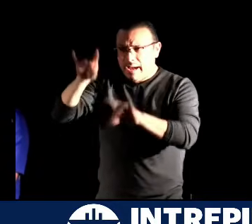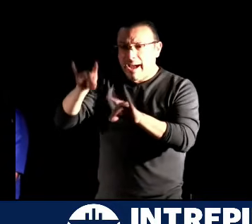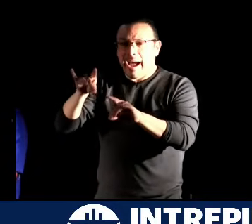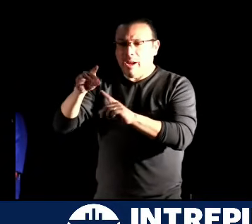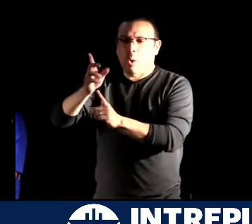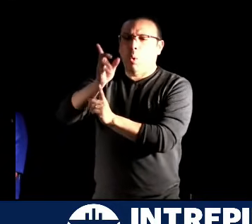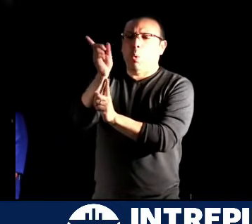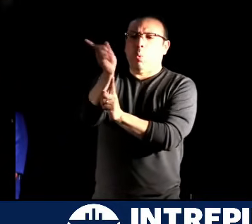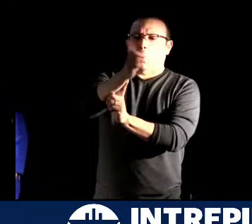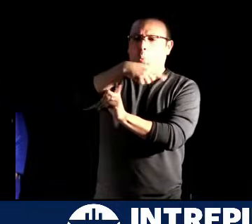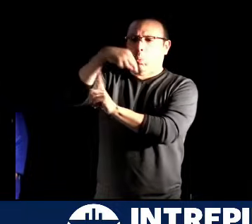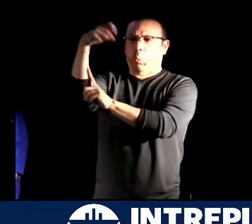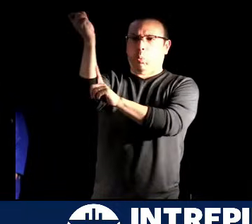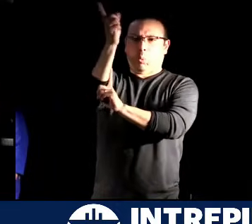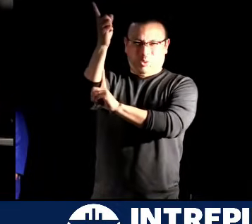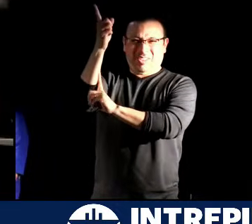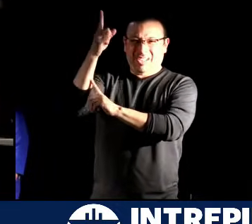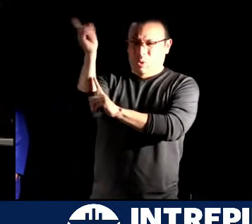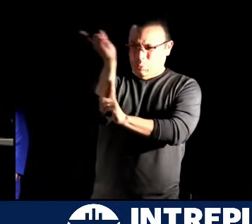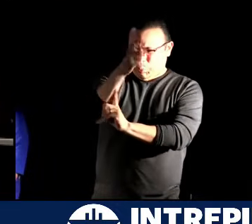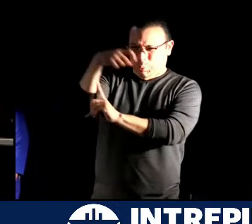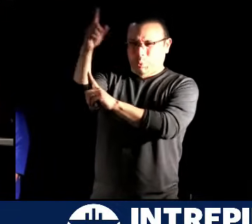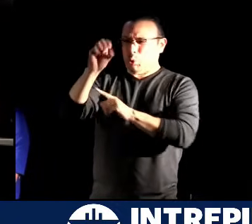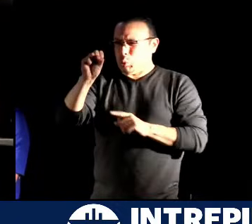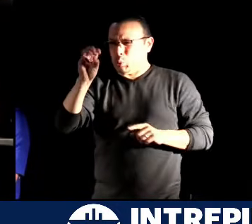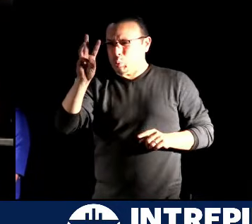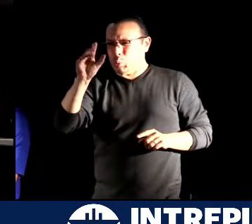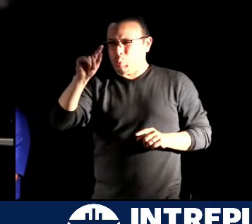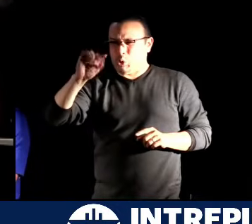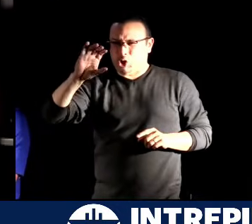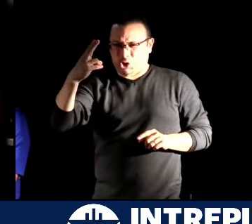switchbacks. The other big problem about the wind